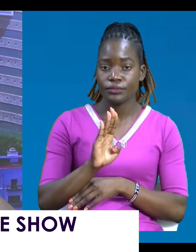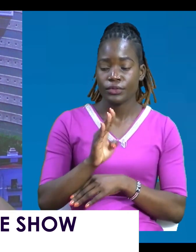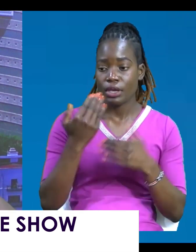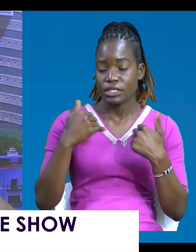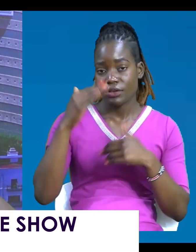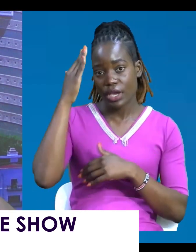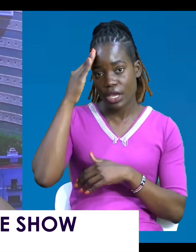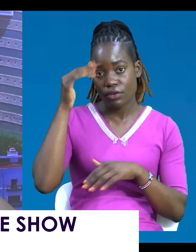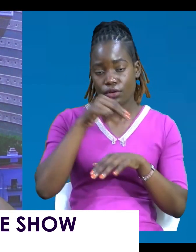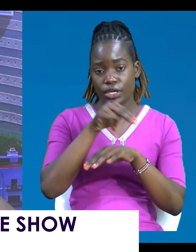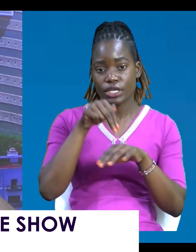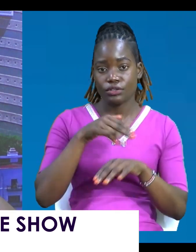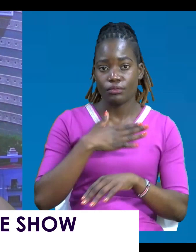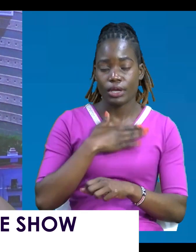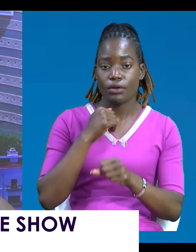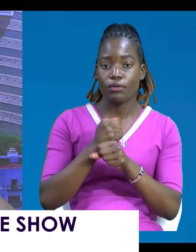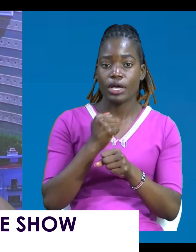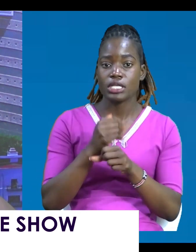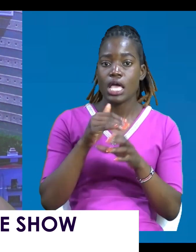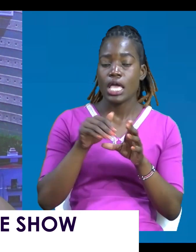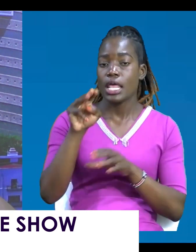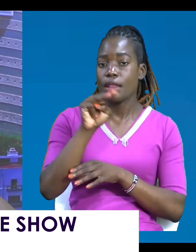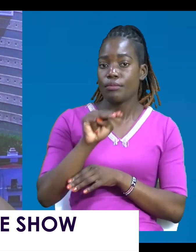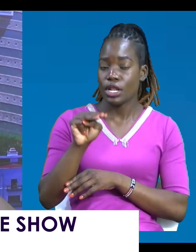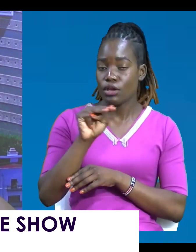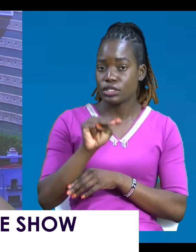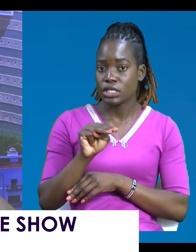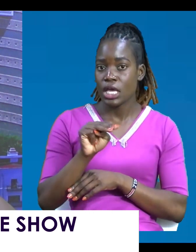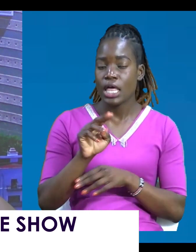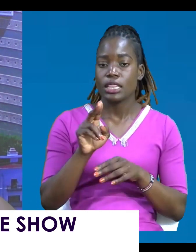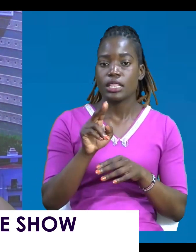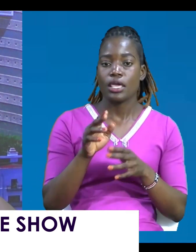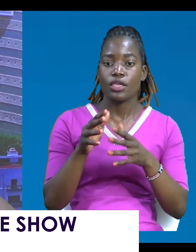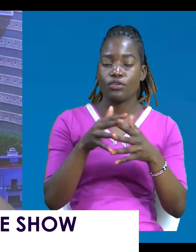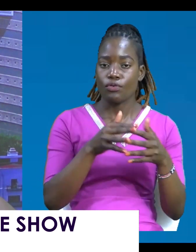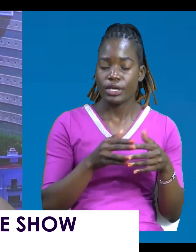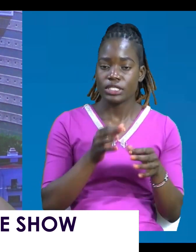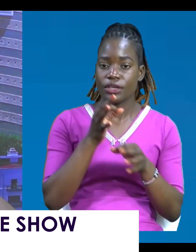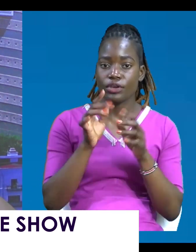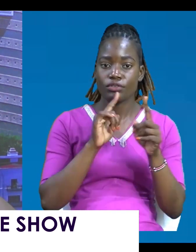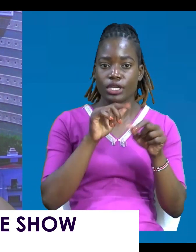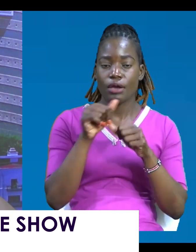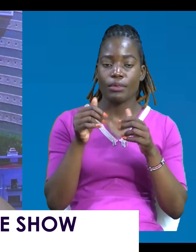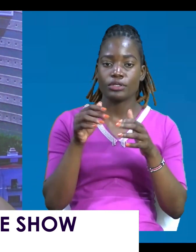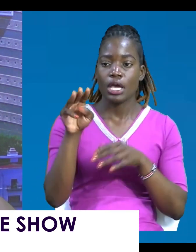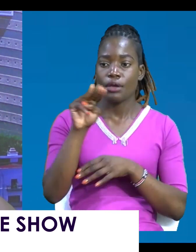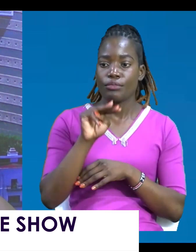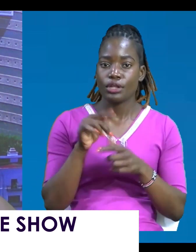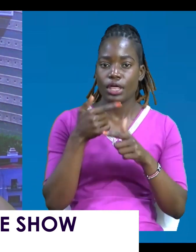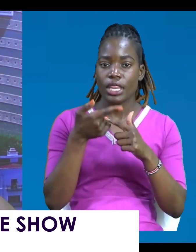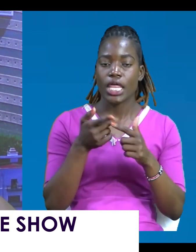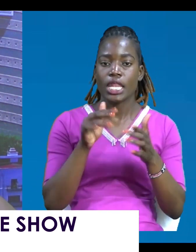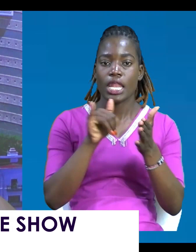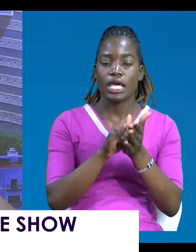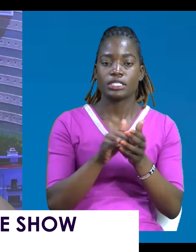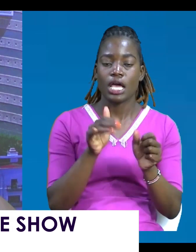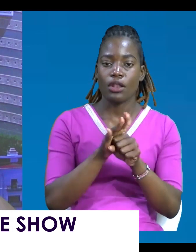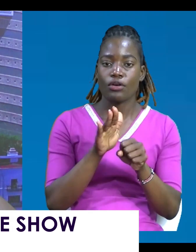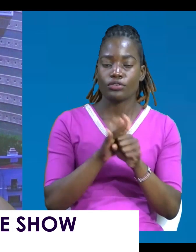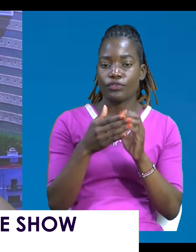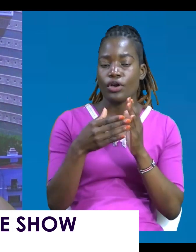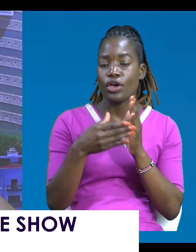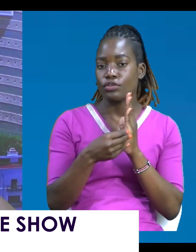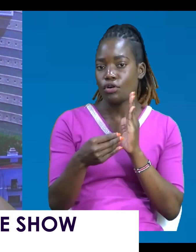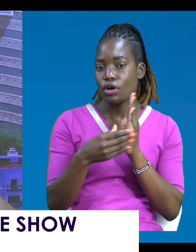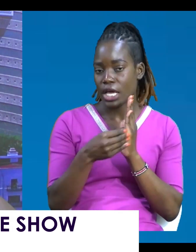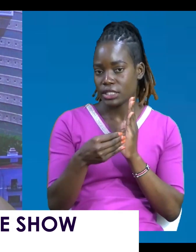know my nation operates in millions to some extent. The US, if you're talking about millions, that's a lot of dollars, a lot